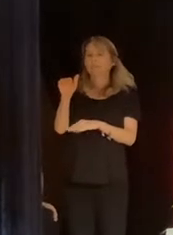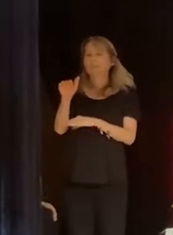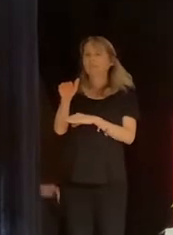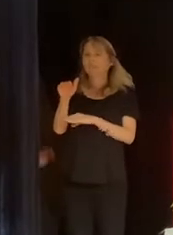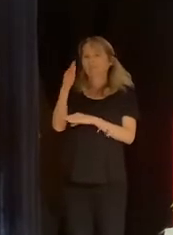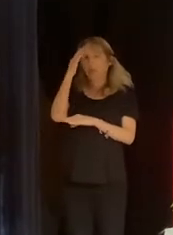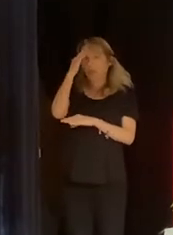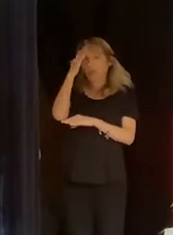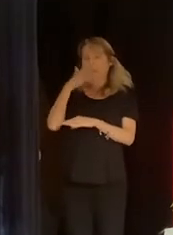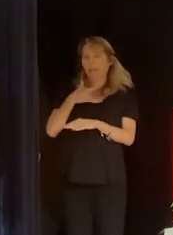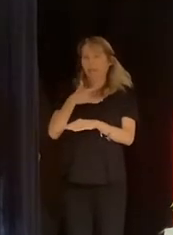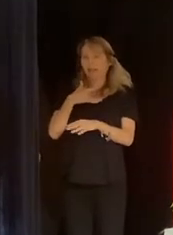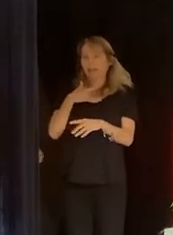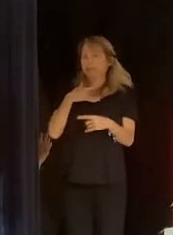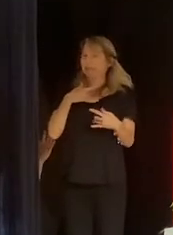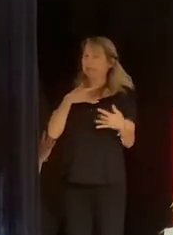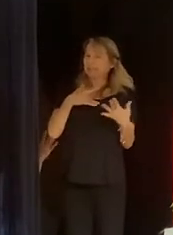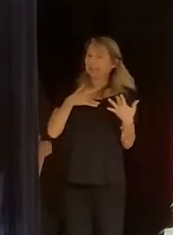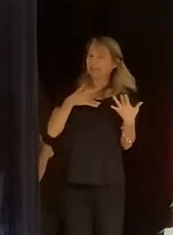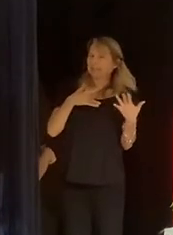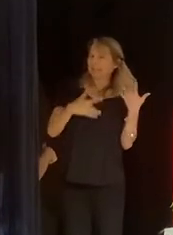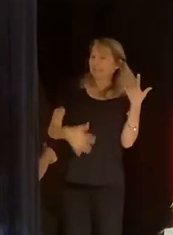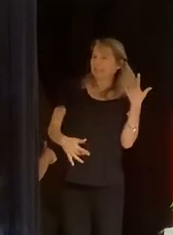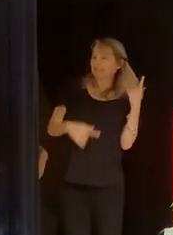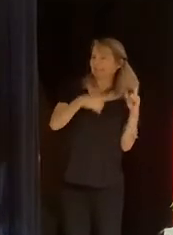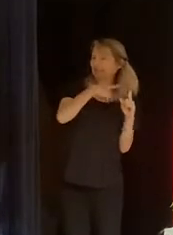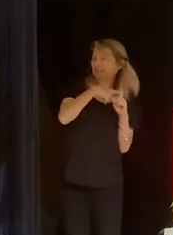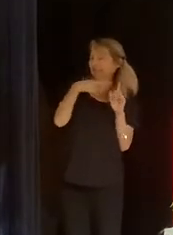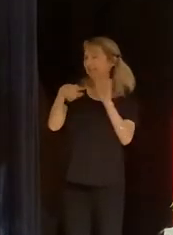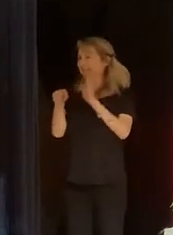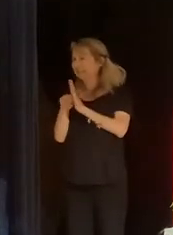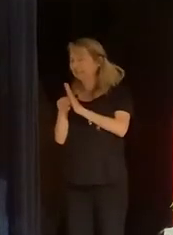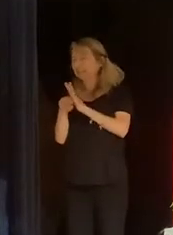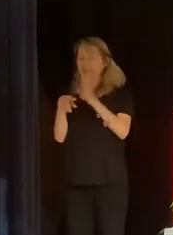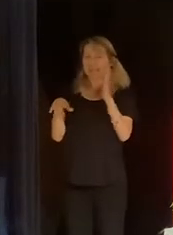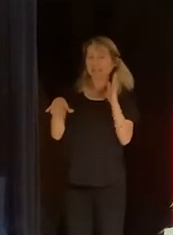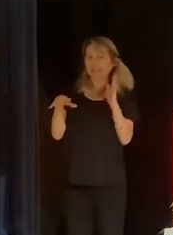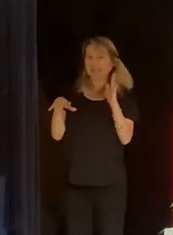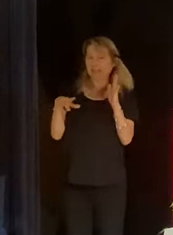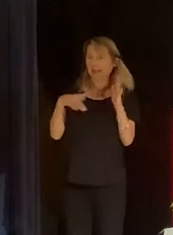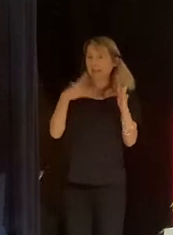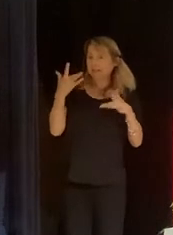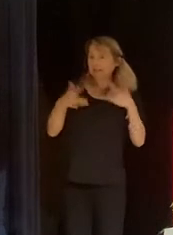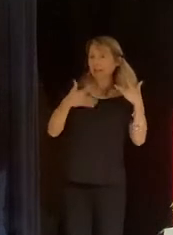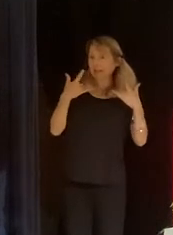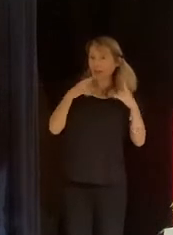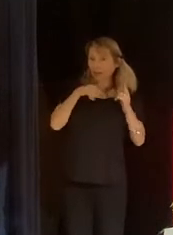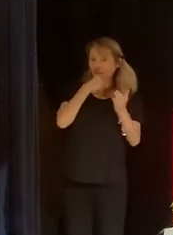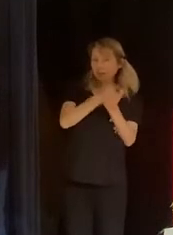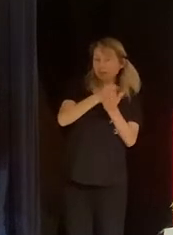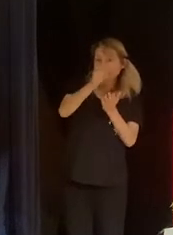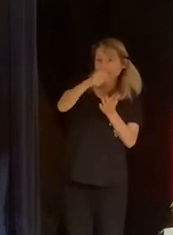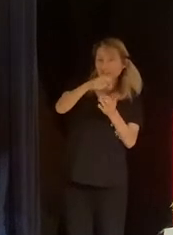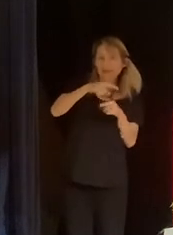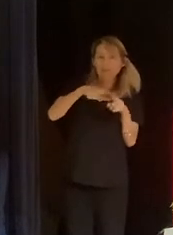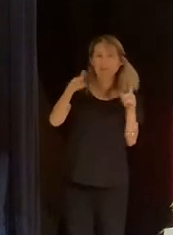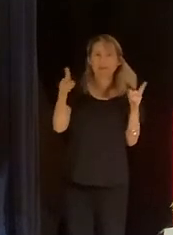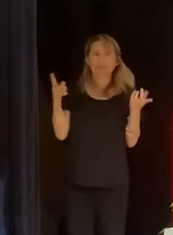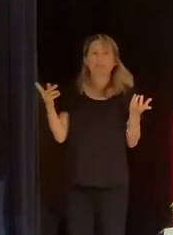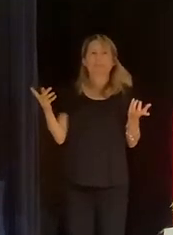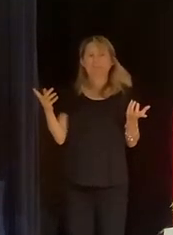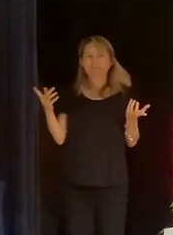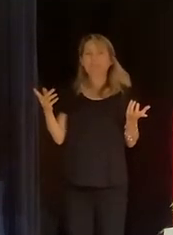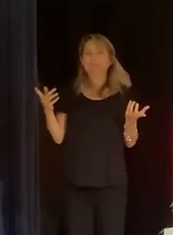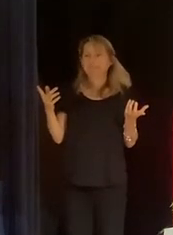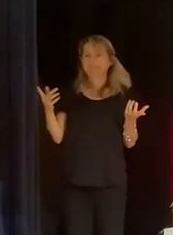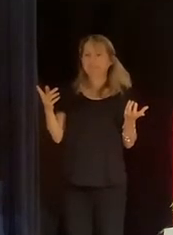some mixed emotions. We are certainly excited because we are graduating, but we also know that we've